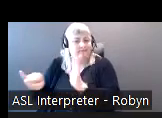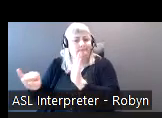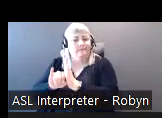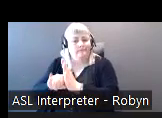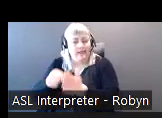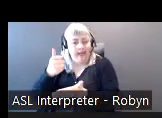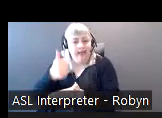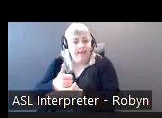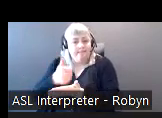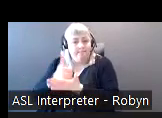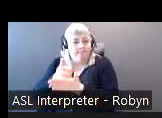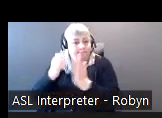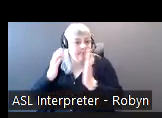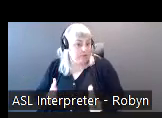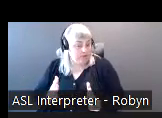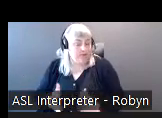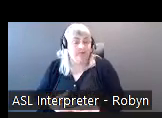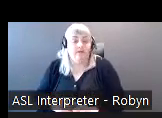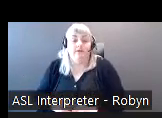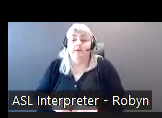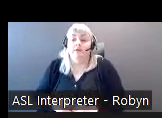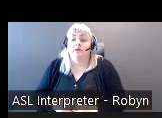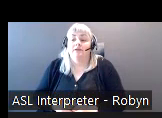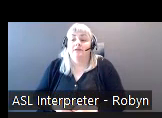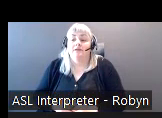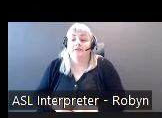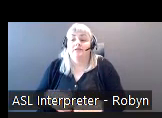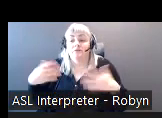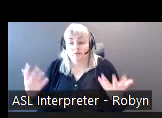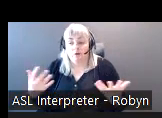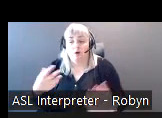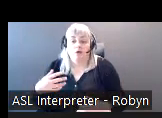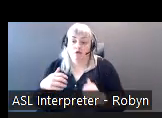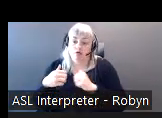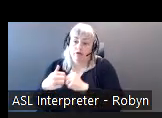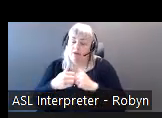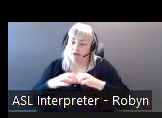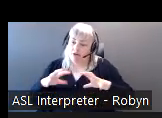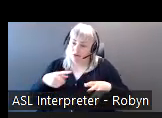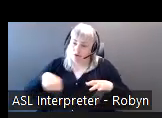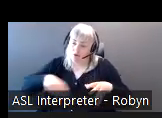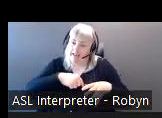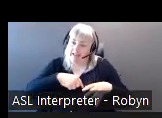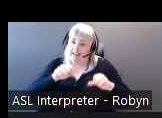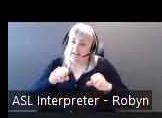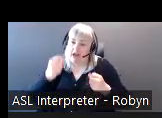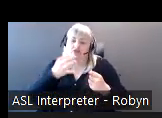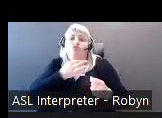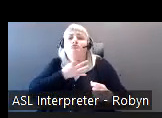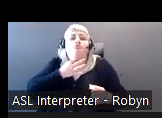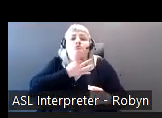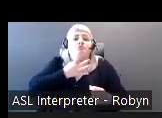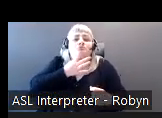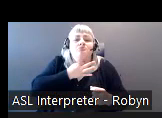So we will be curious together as to personal and collective ways that we